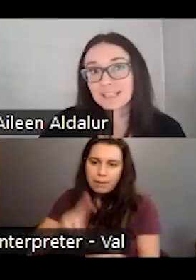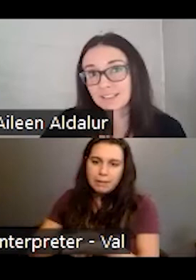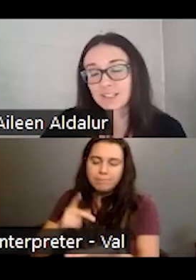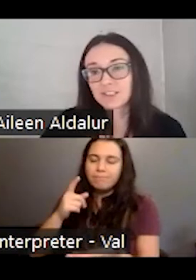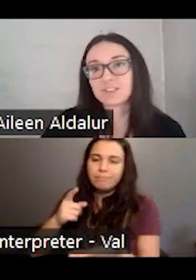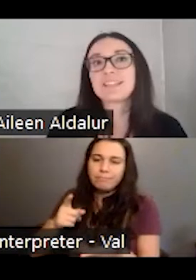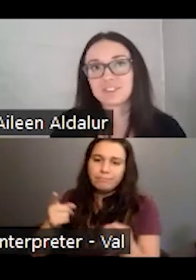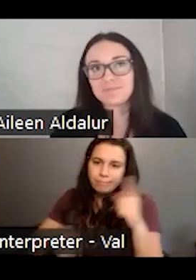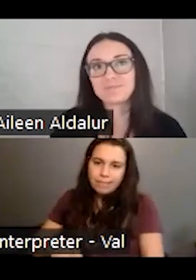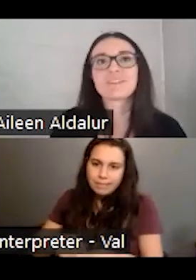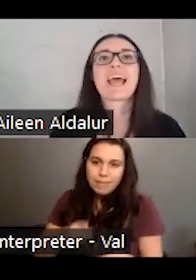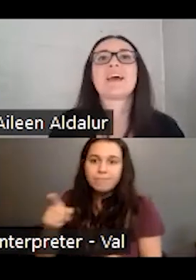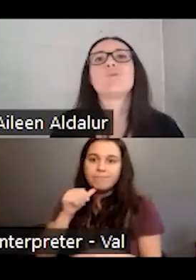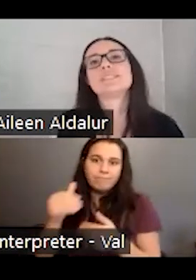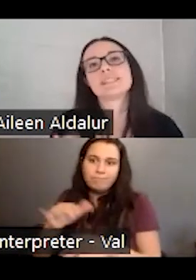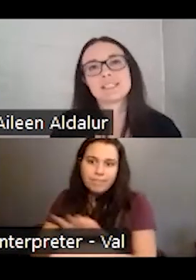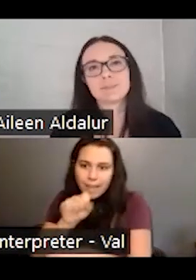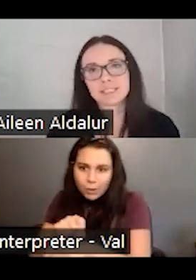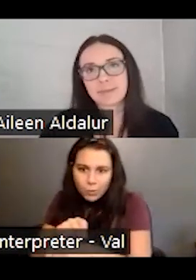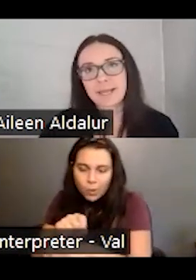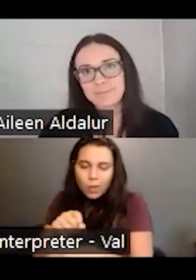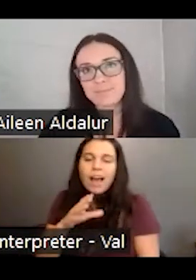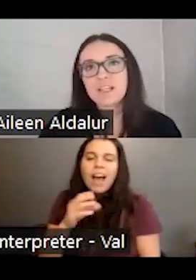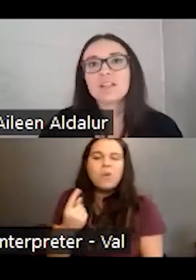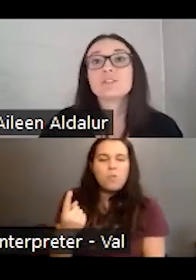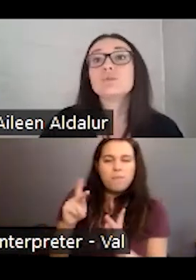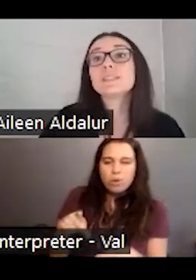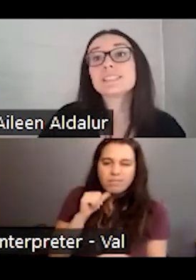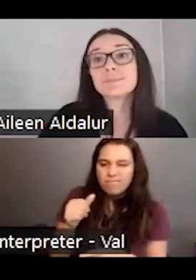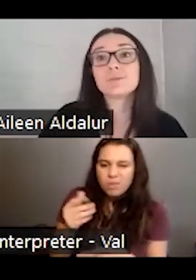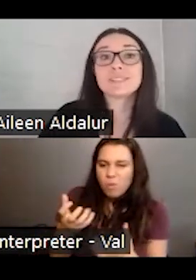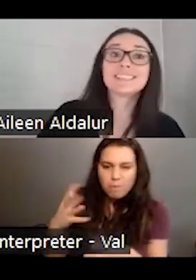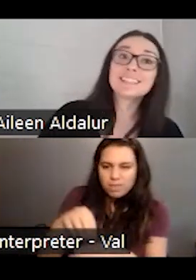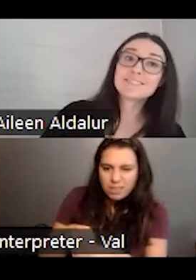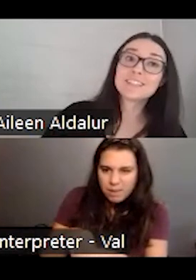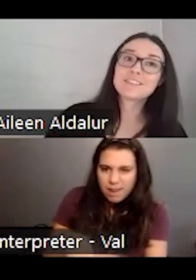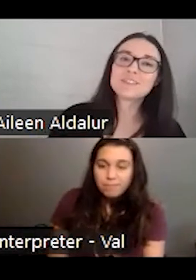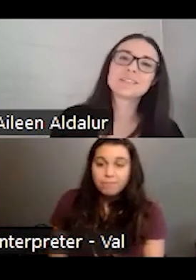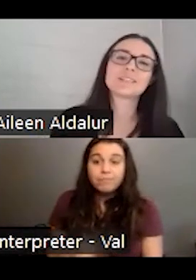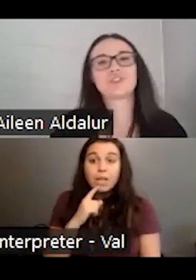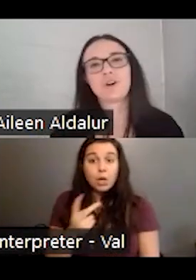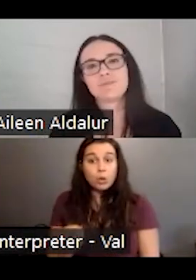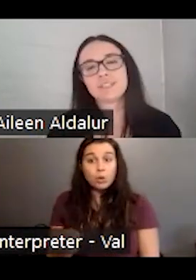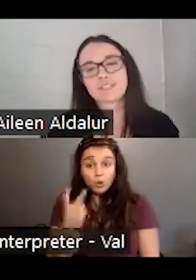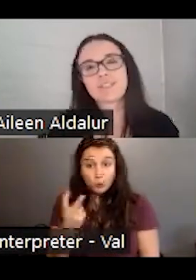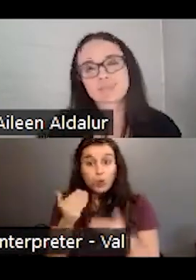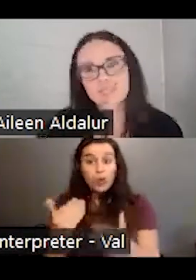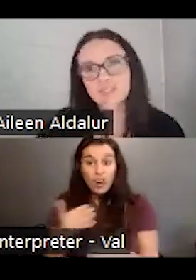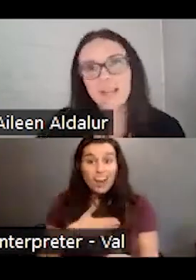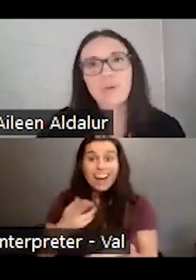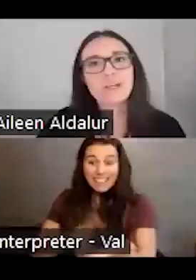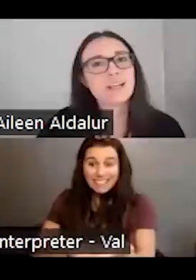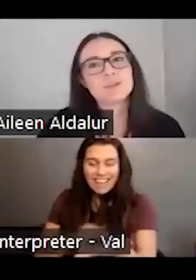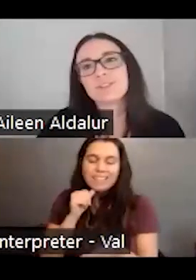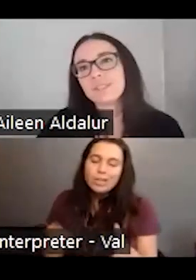informed consent session, and 1 declined to participate. 2 participants who consented for the interview did not show up for the scheduled